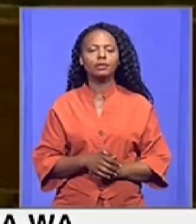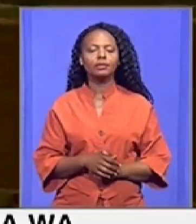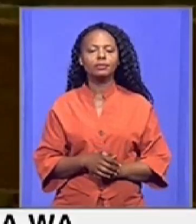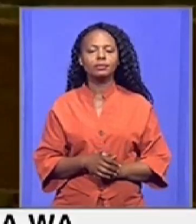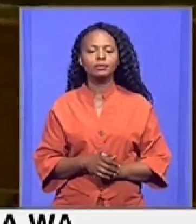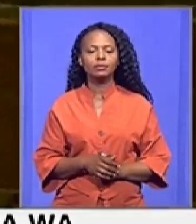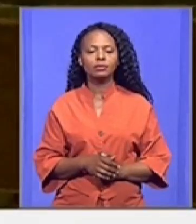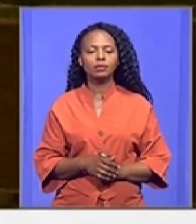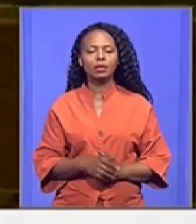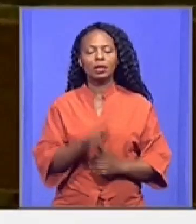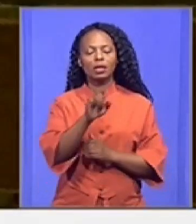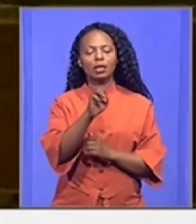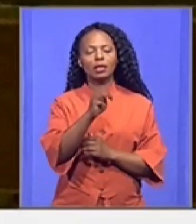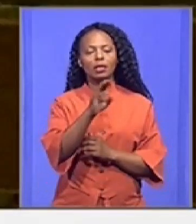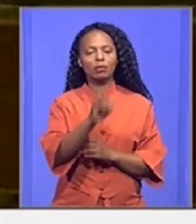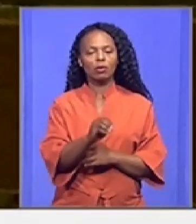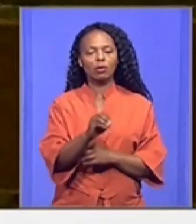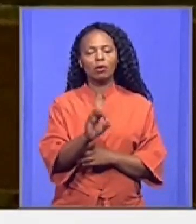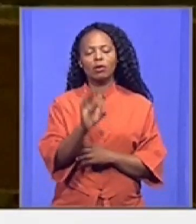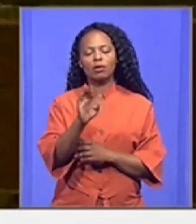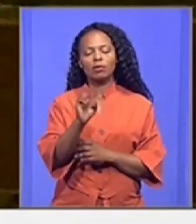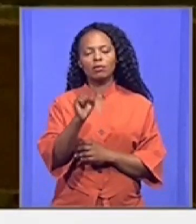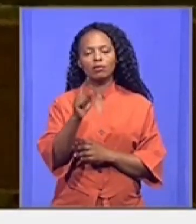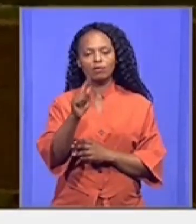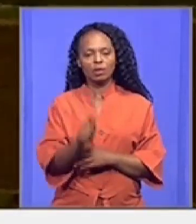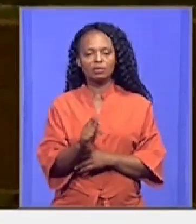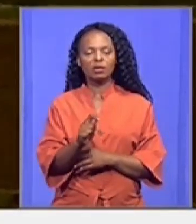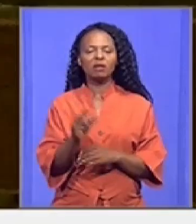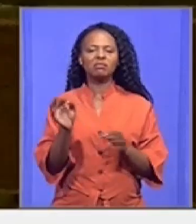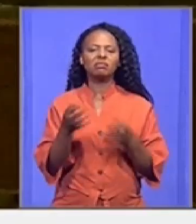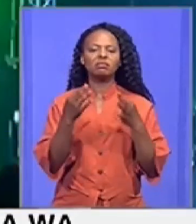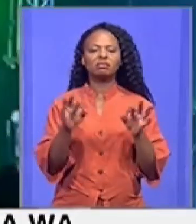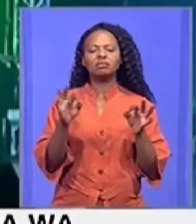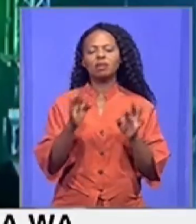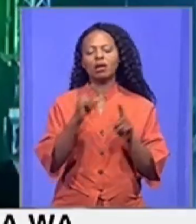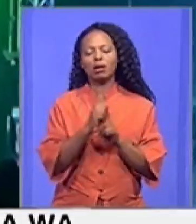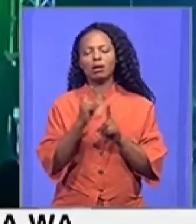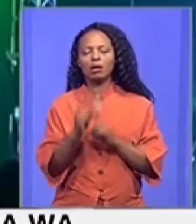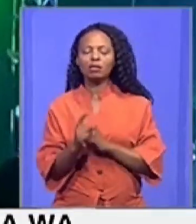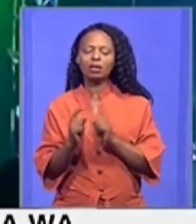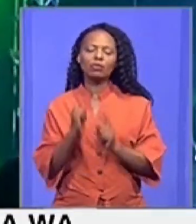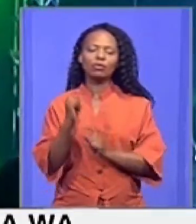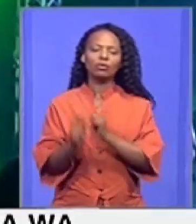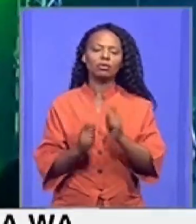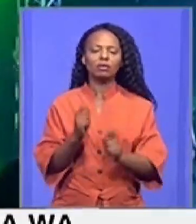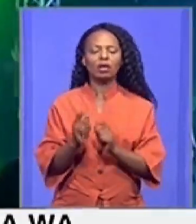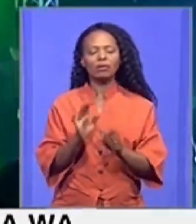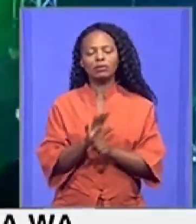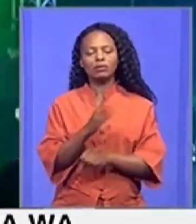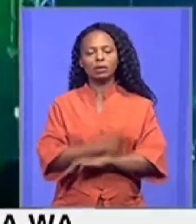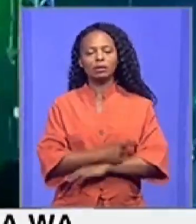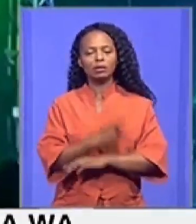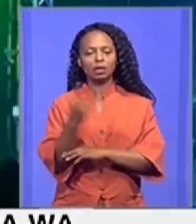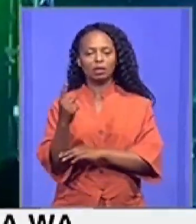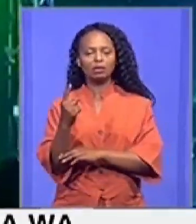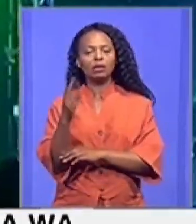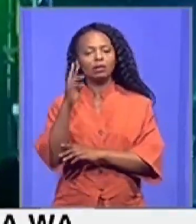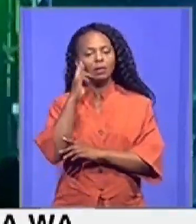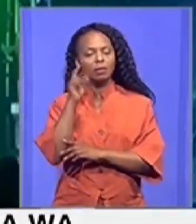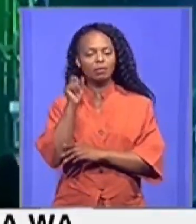Lemo Fest ke mokete wa bonono botjhaba le mmino wa ketsahalo tsa matsatsi a 15. O tlilo qala